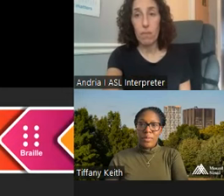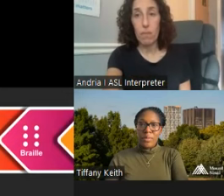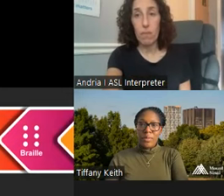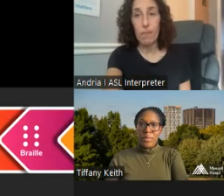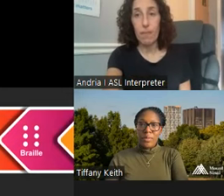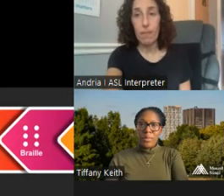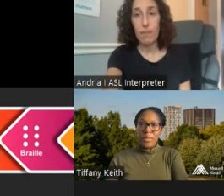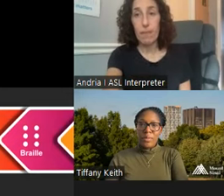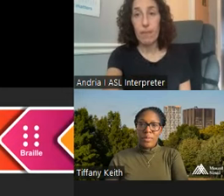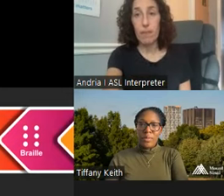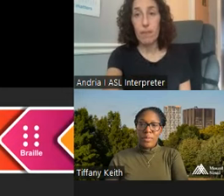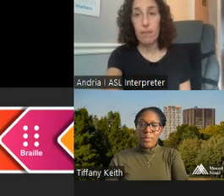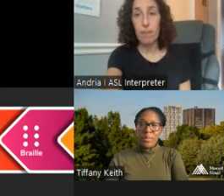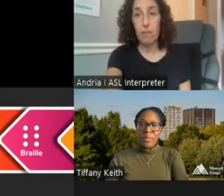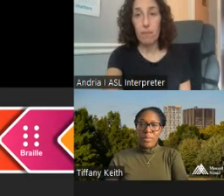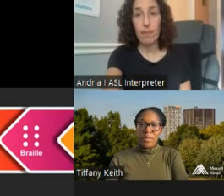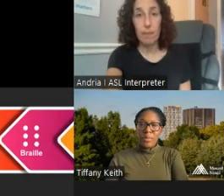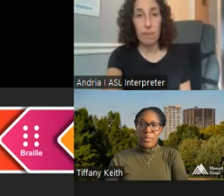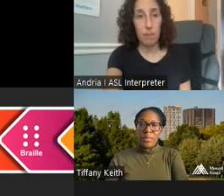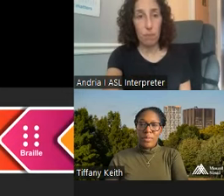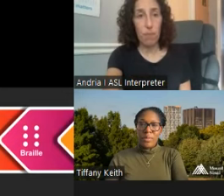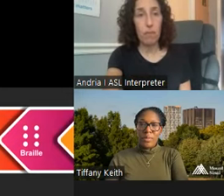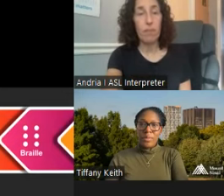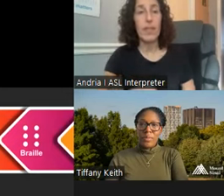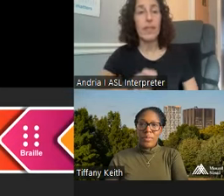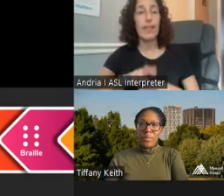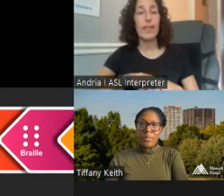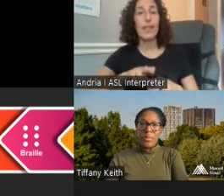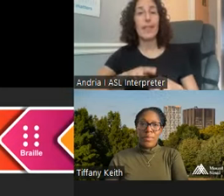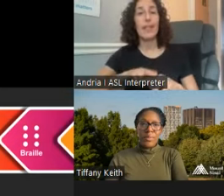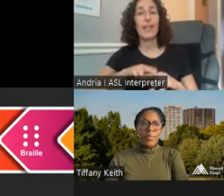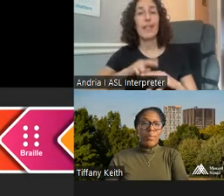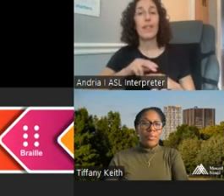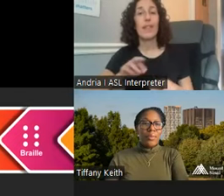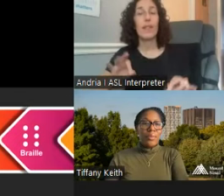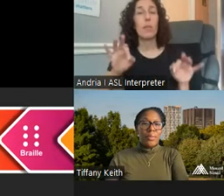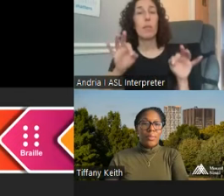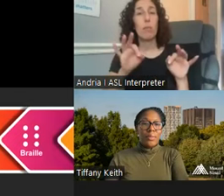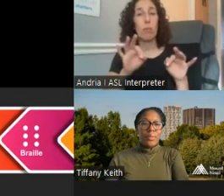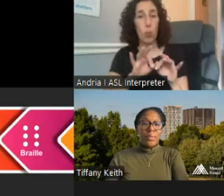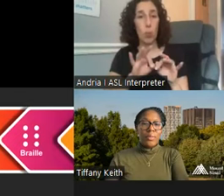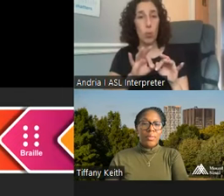chair, so they understand the orientation. Next slide.